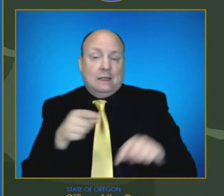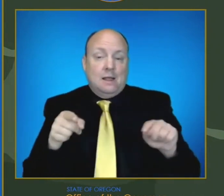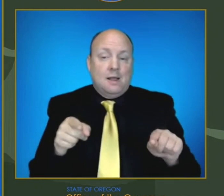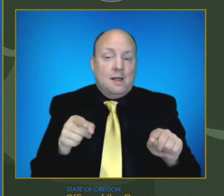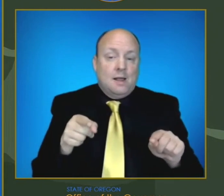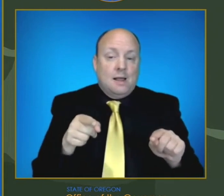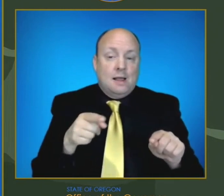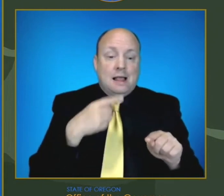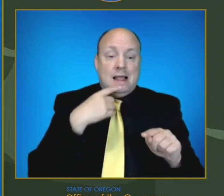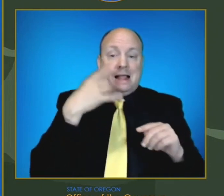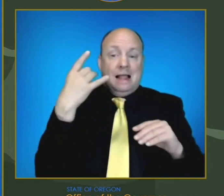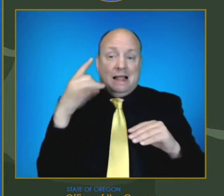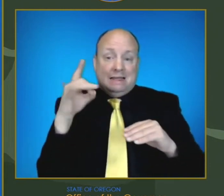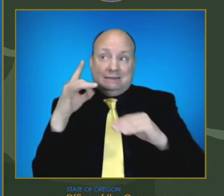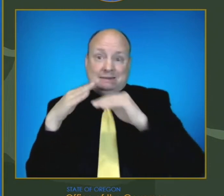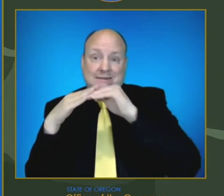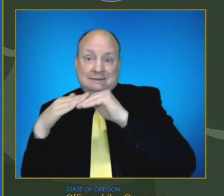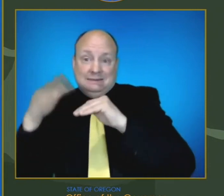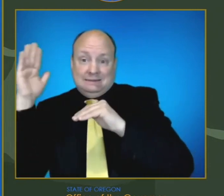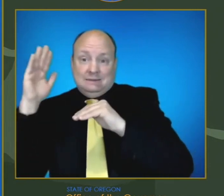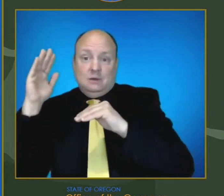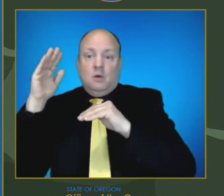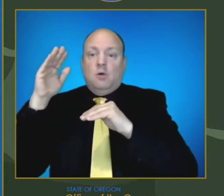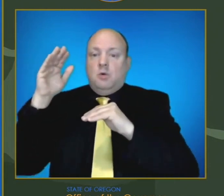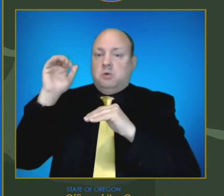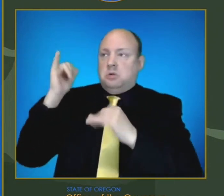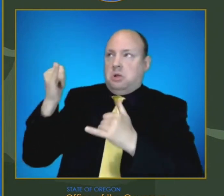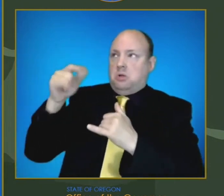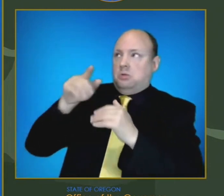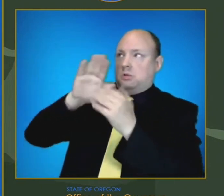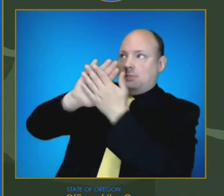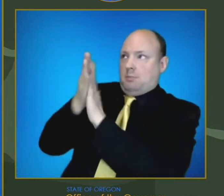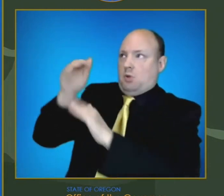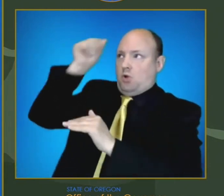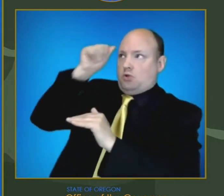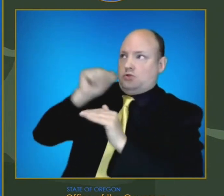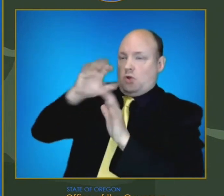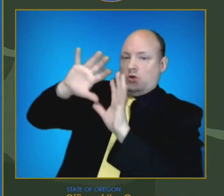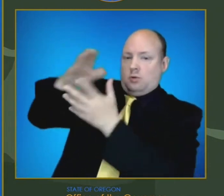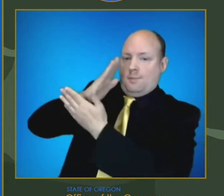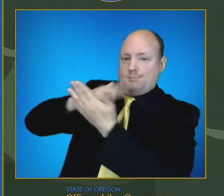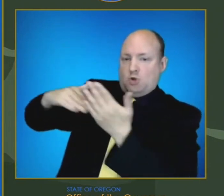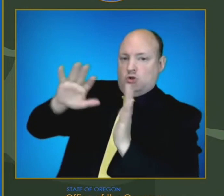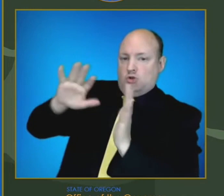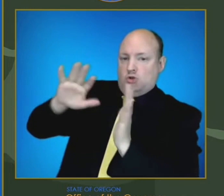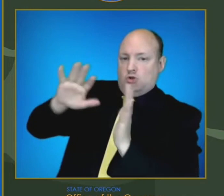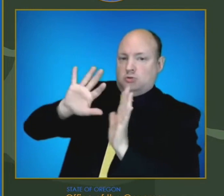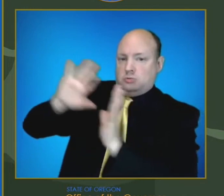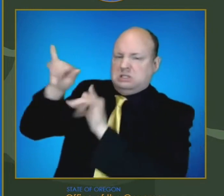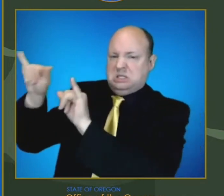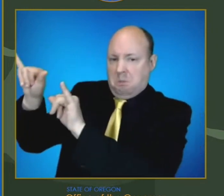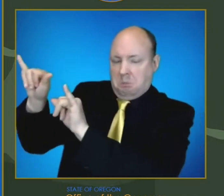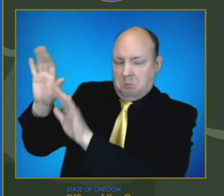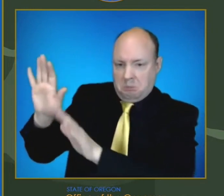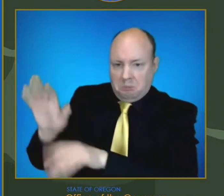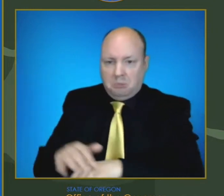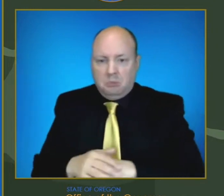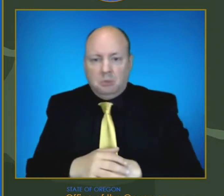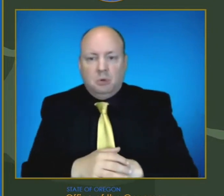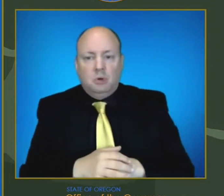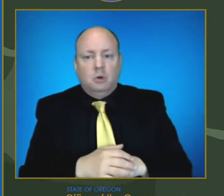only includes adults. Now let's talk about our county targets, where we're also continuing to see progress. On